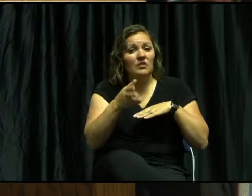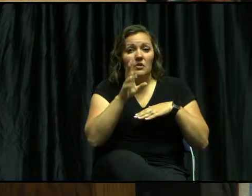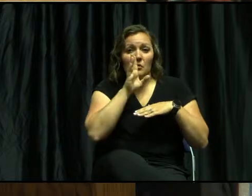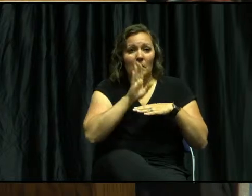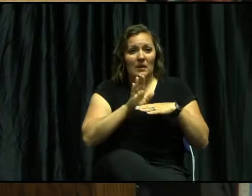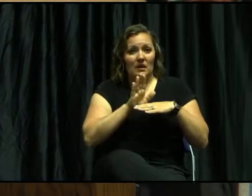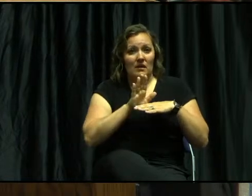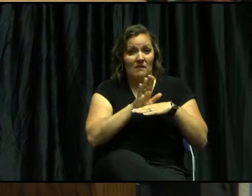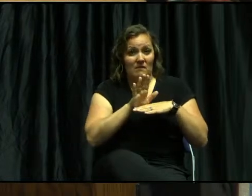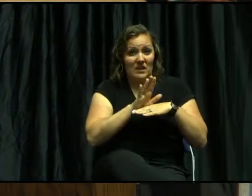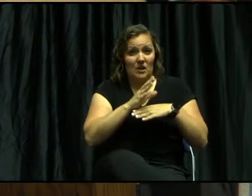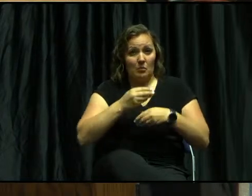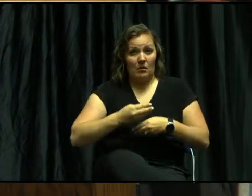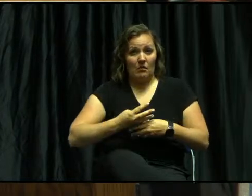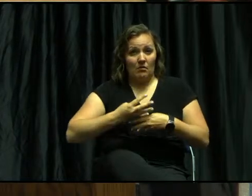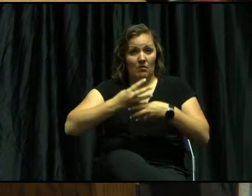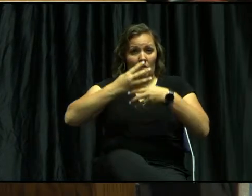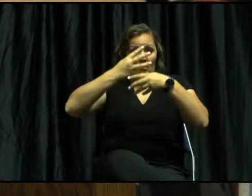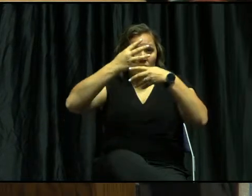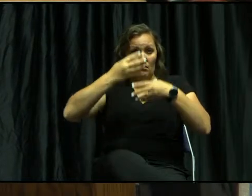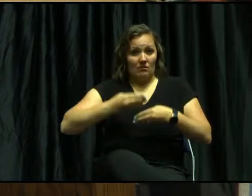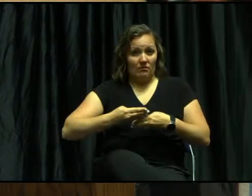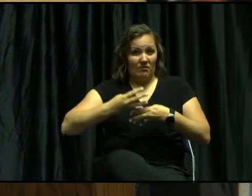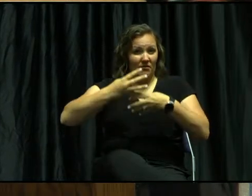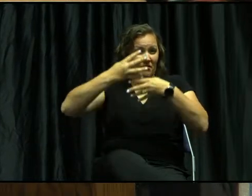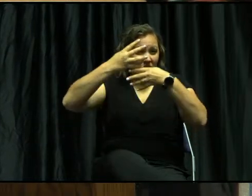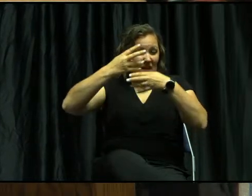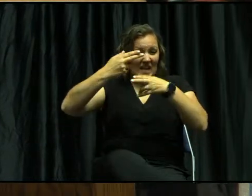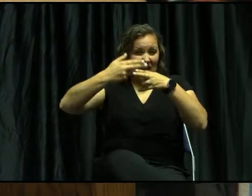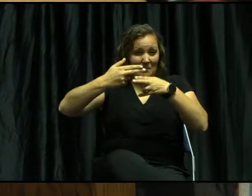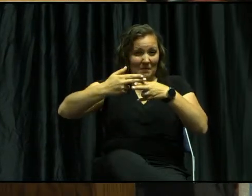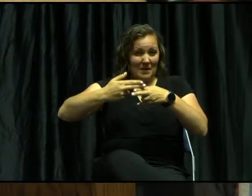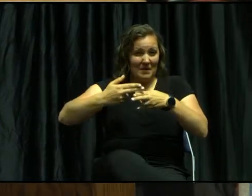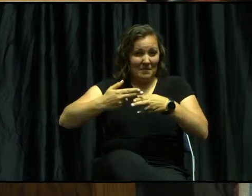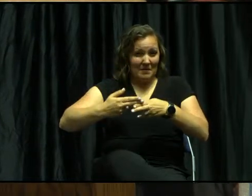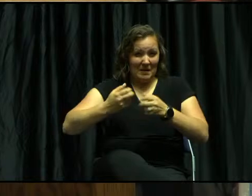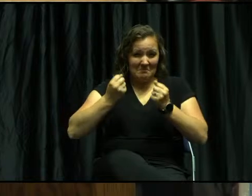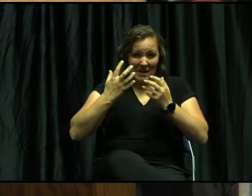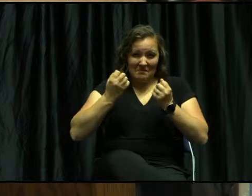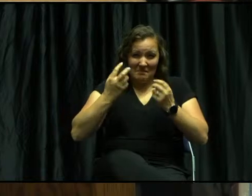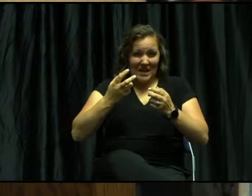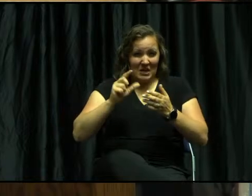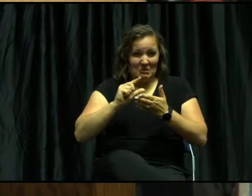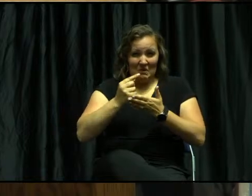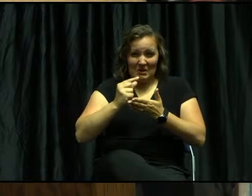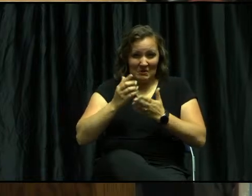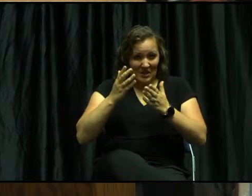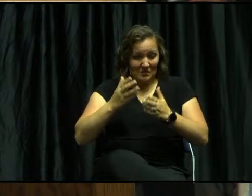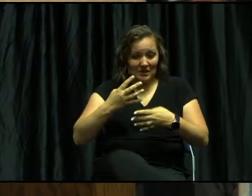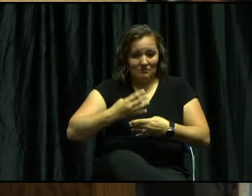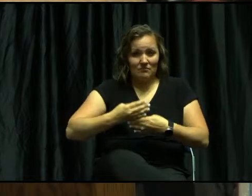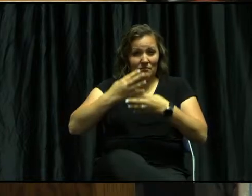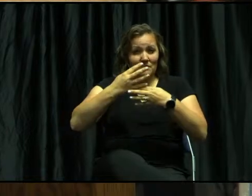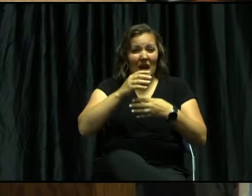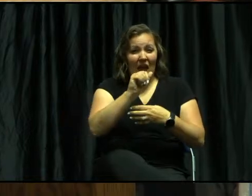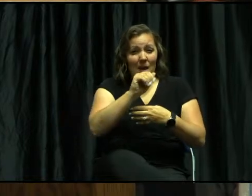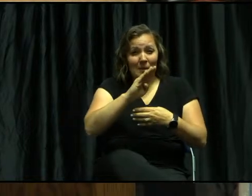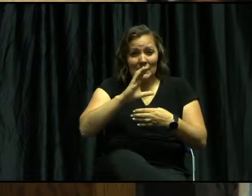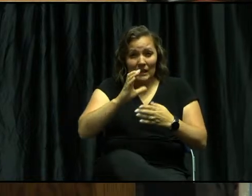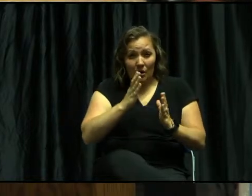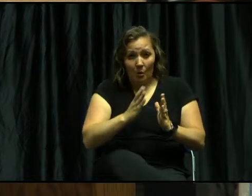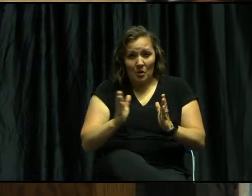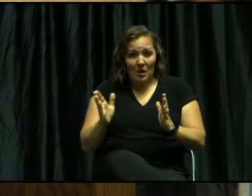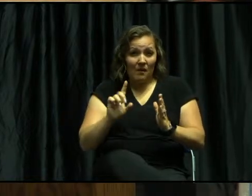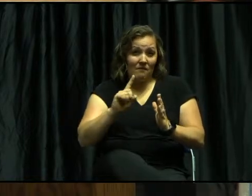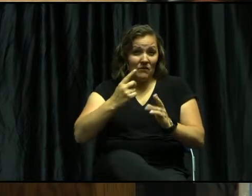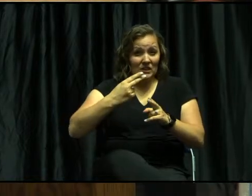video that will scroll all of the names of our graduates tonight. You are listed graduates in alphabetical order by your first name